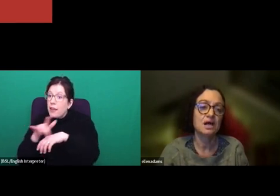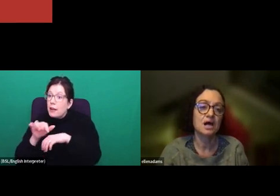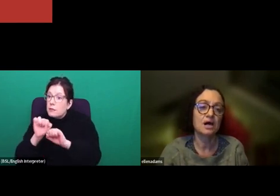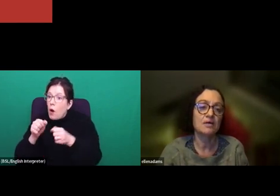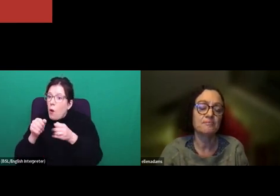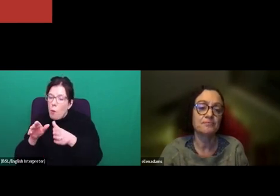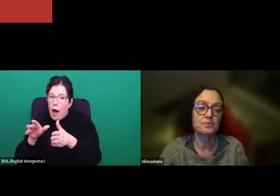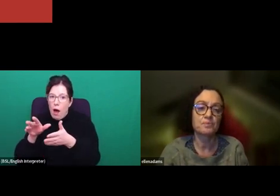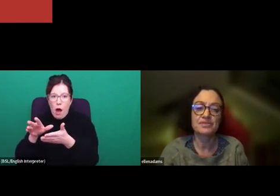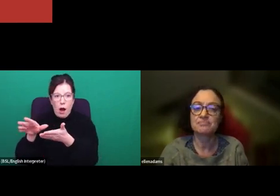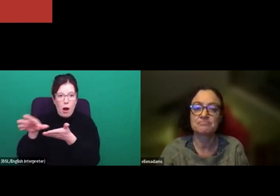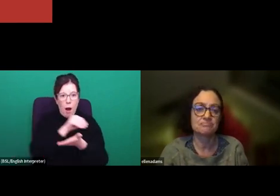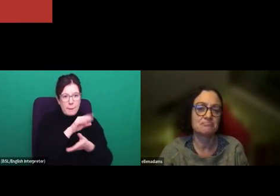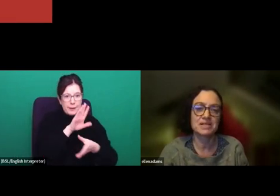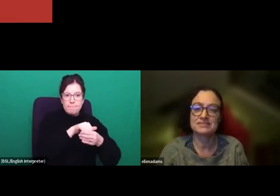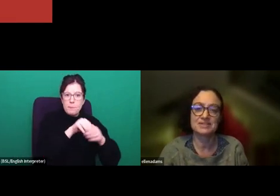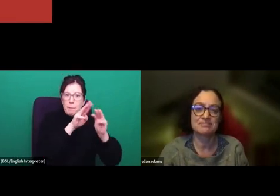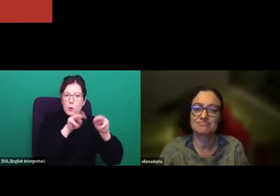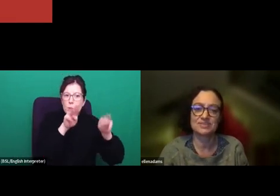sector. Whether